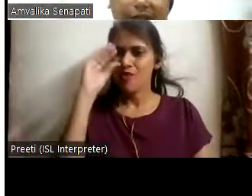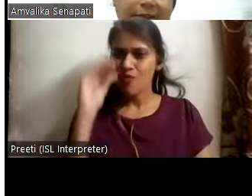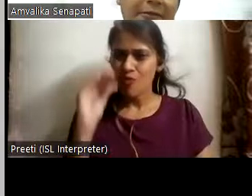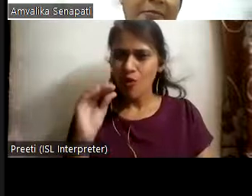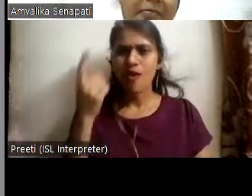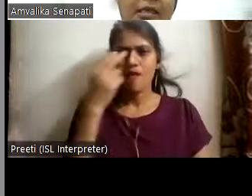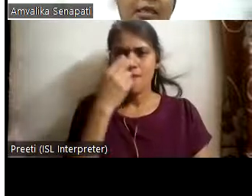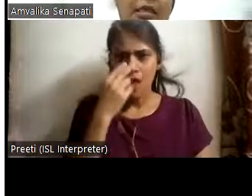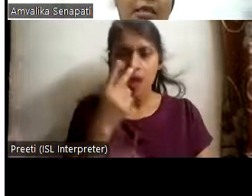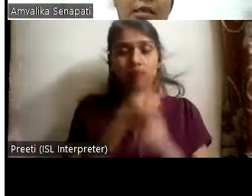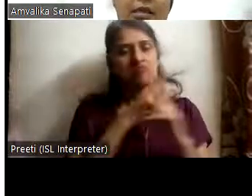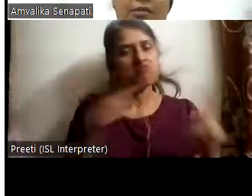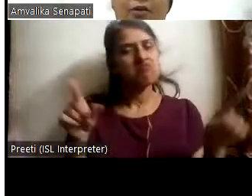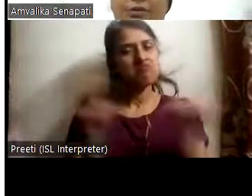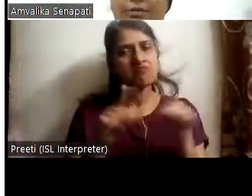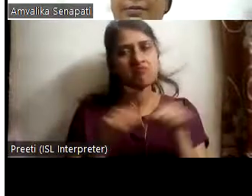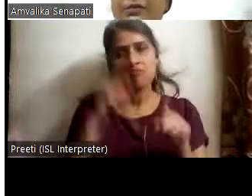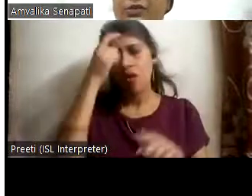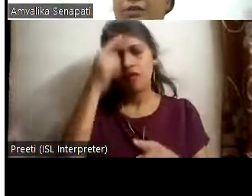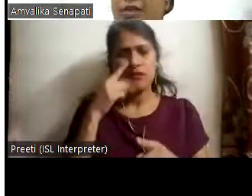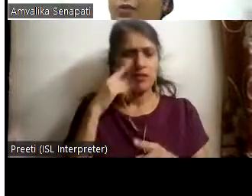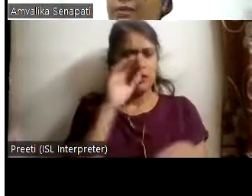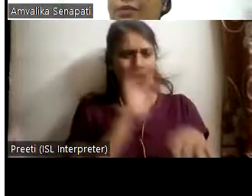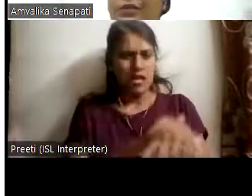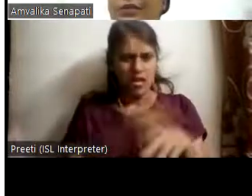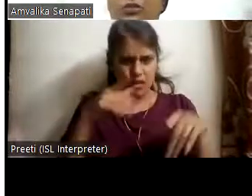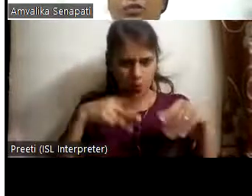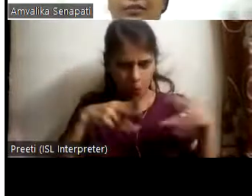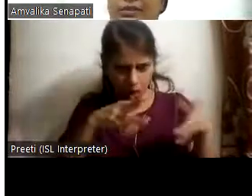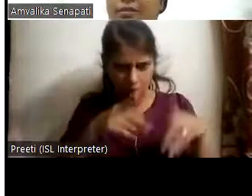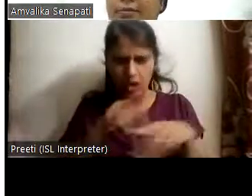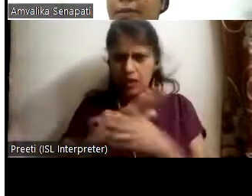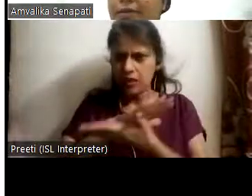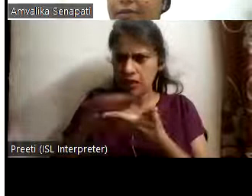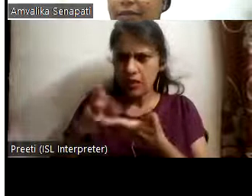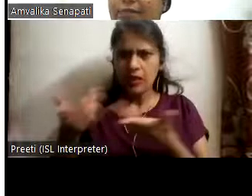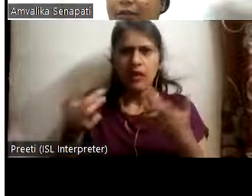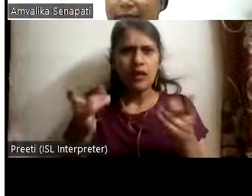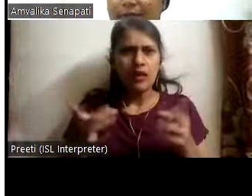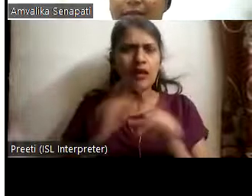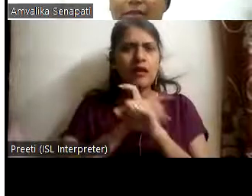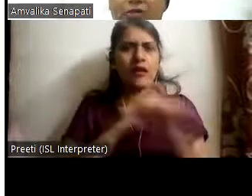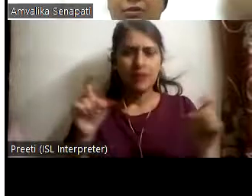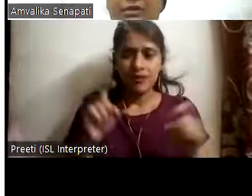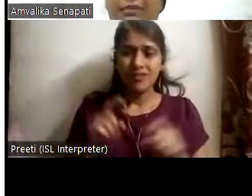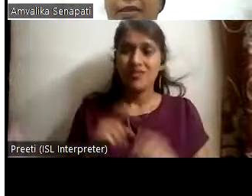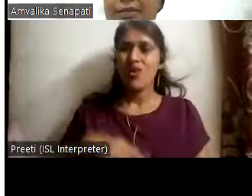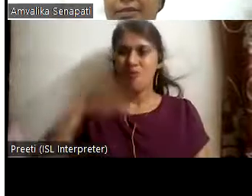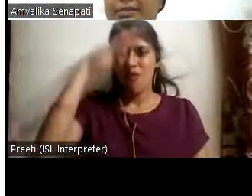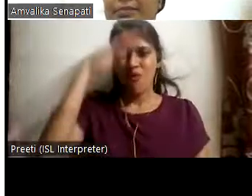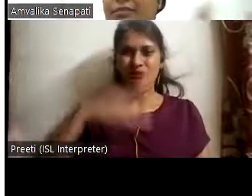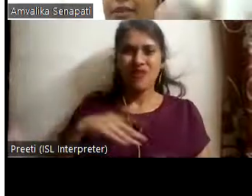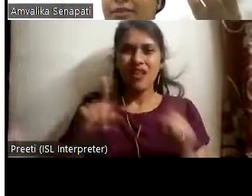very difficult. Now, somebody who's using a white cane will not know if there's a barrier at the body level. So these are